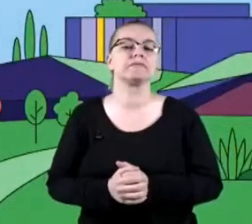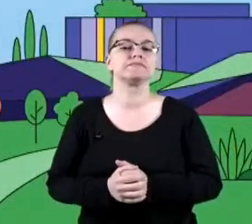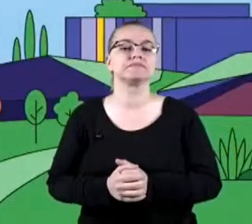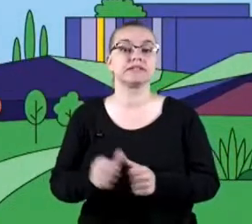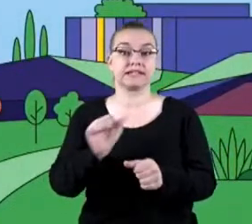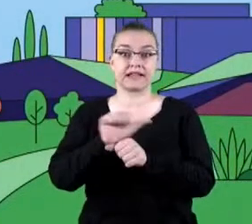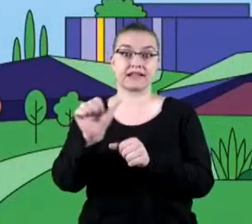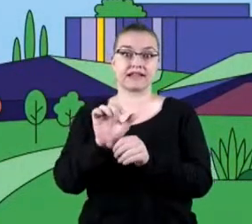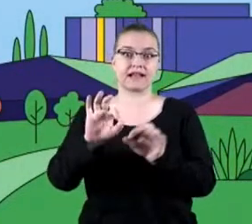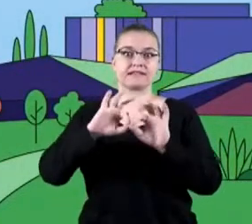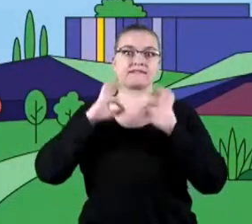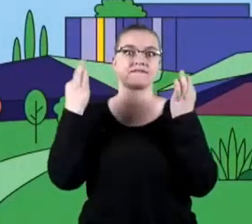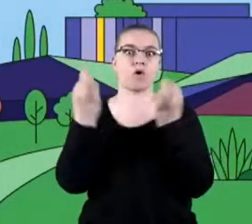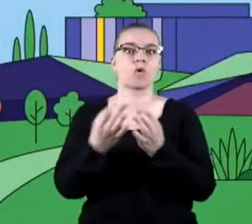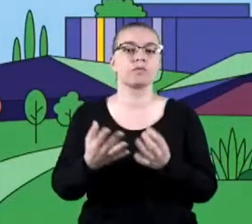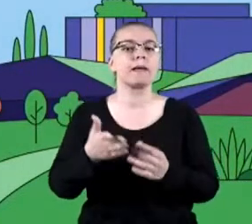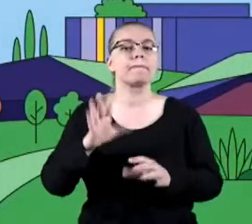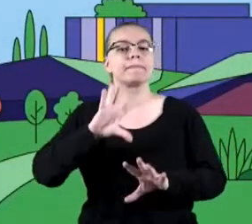Katowice.